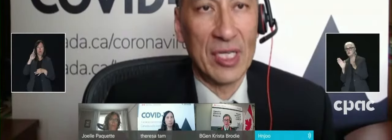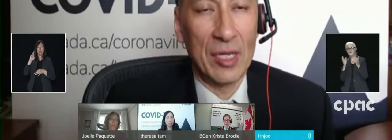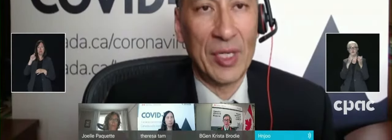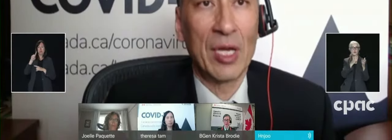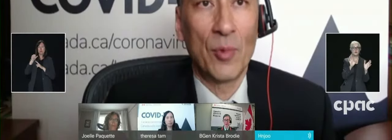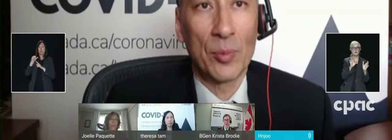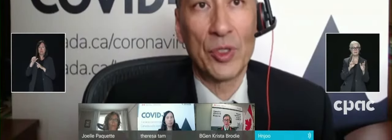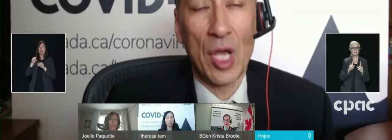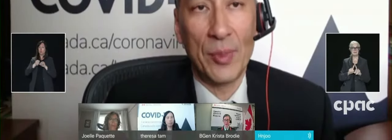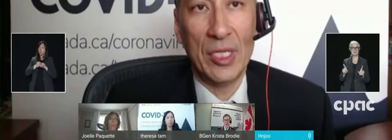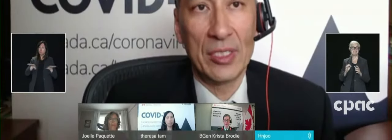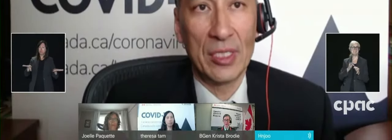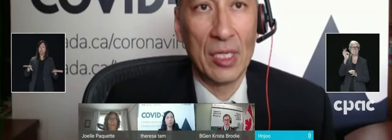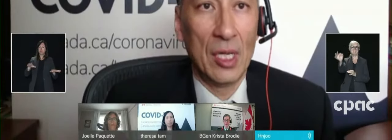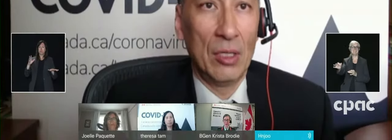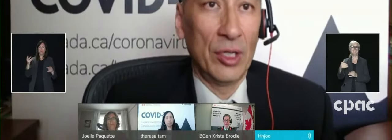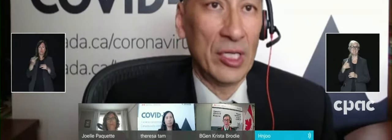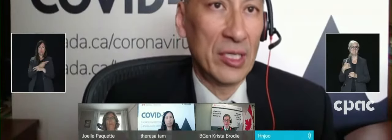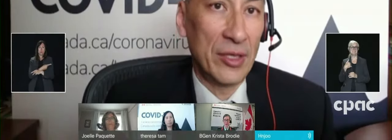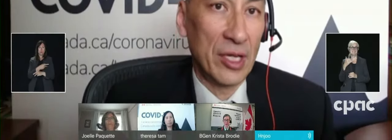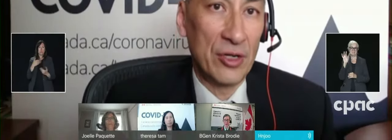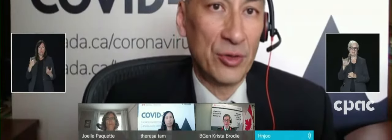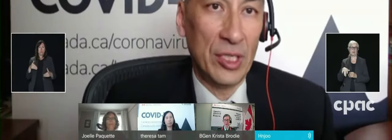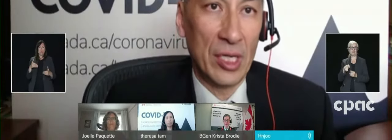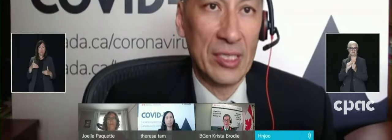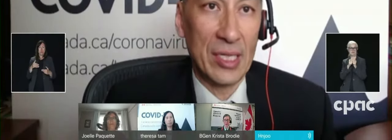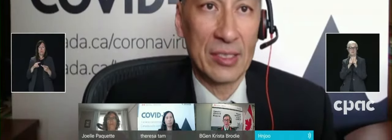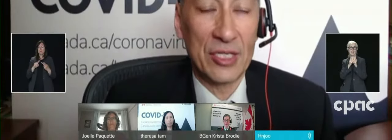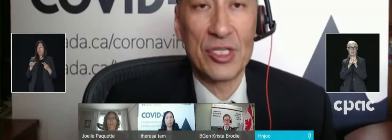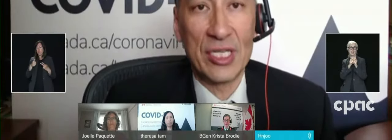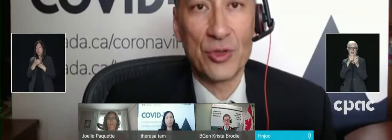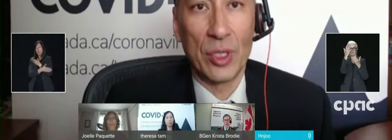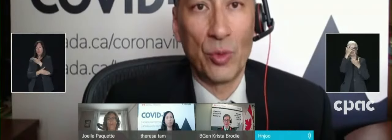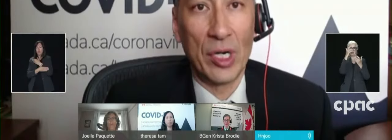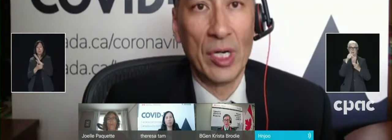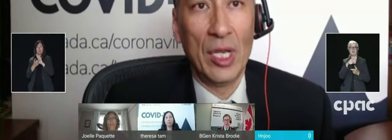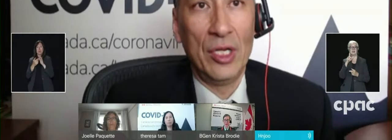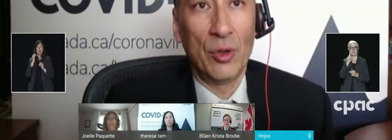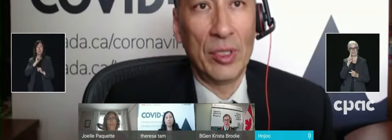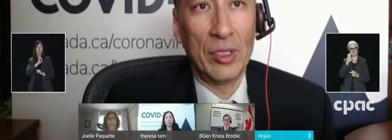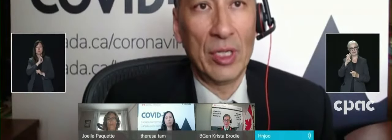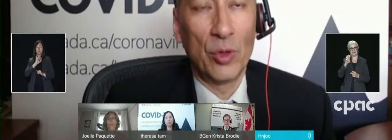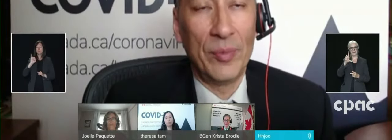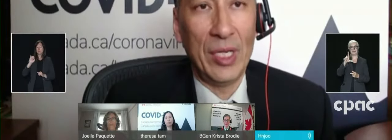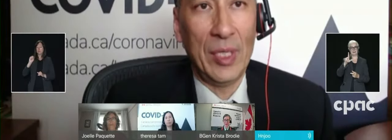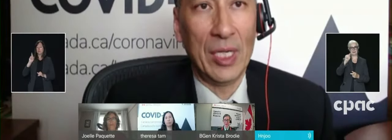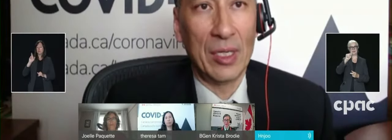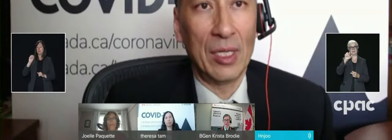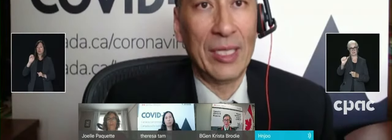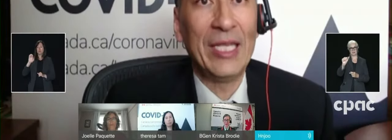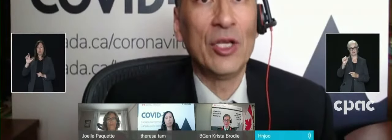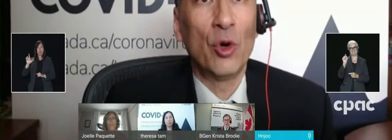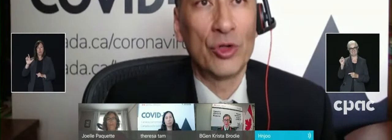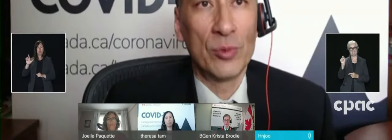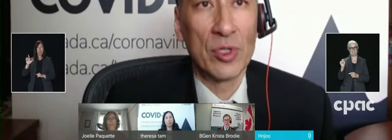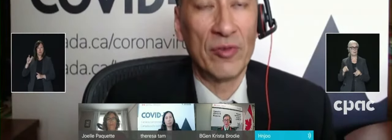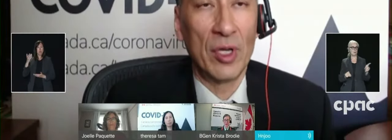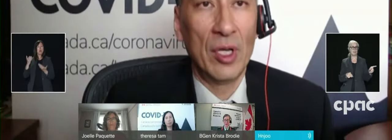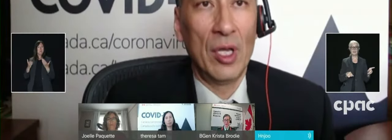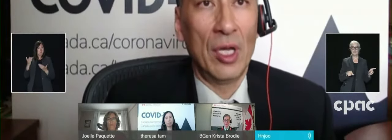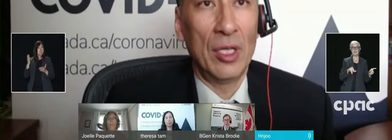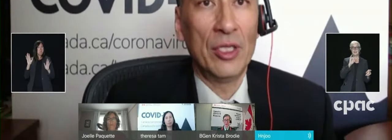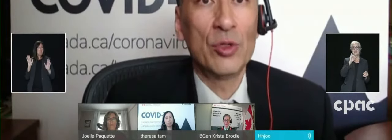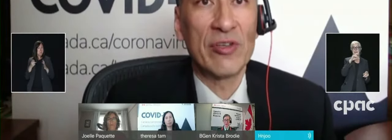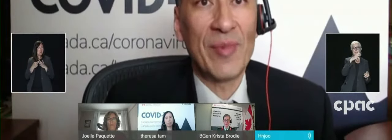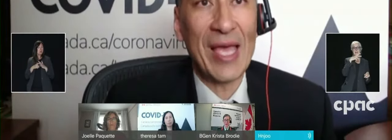of obviously become more predominant. And look at another country such as Israel, where they were maybe letting go in terms